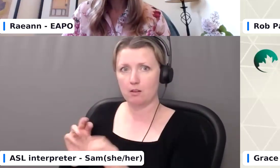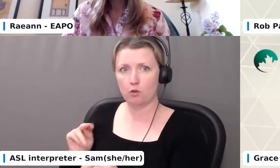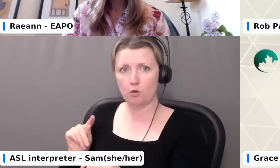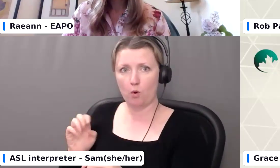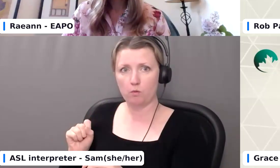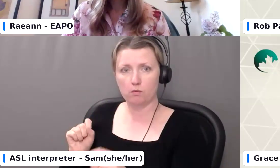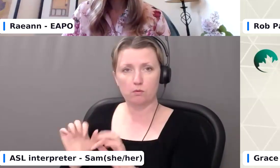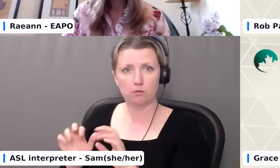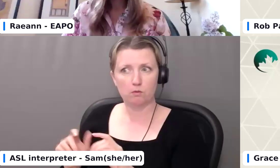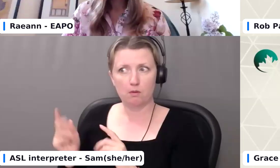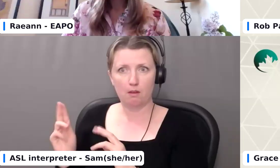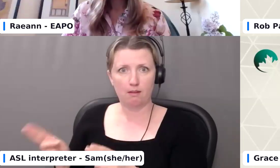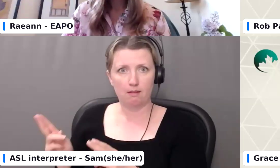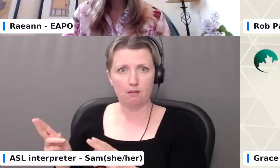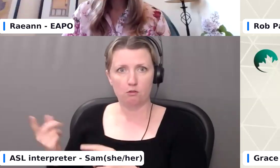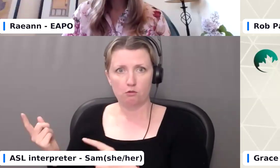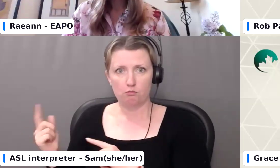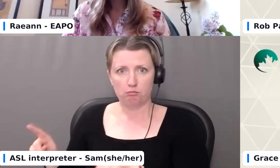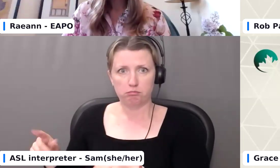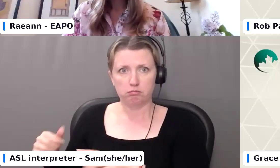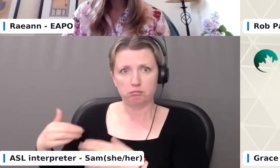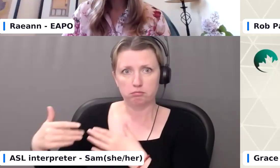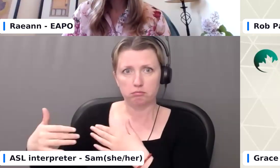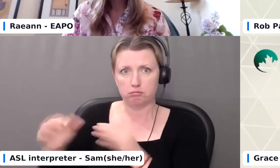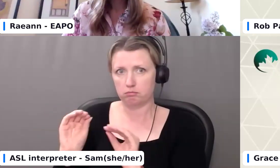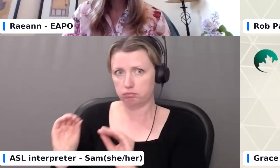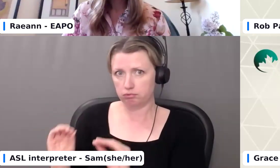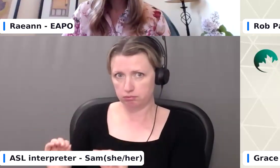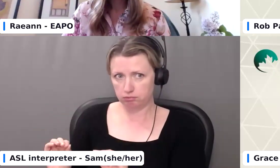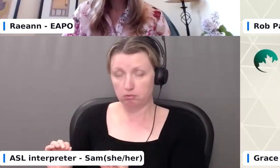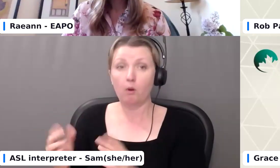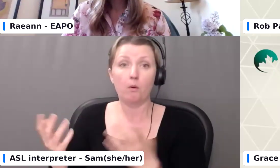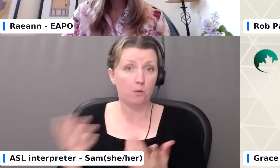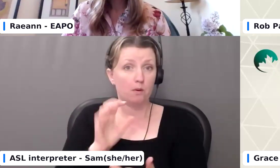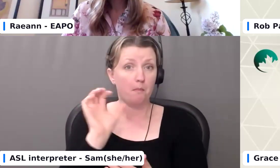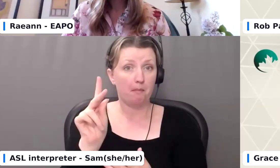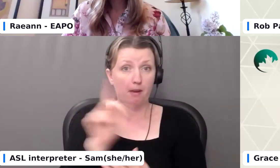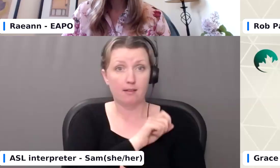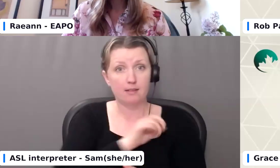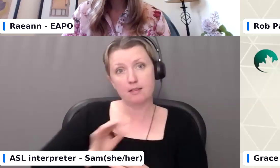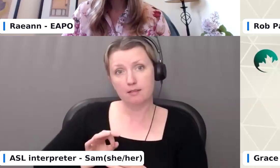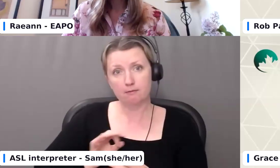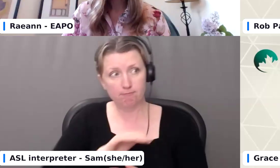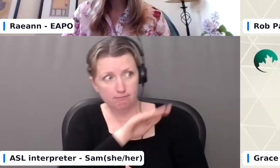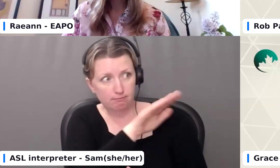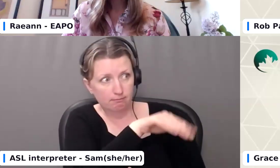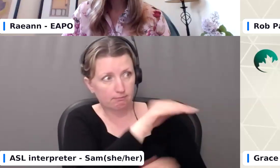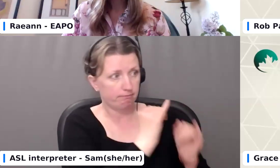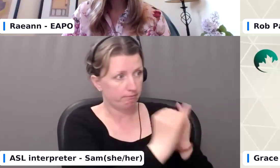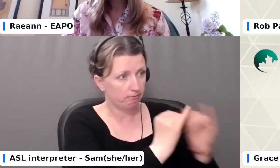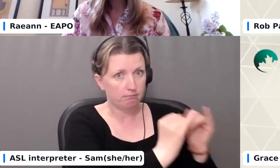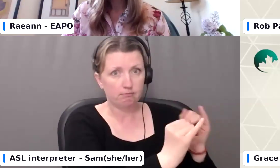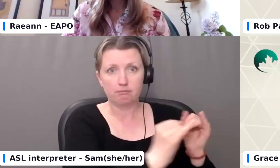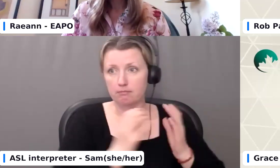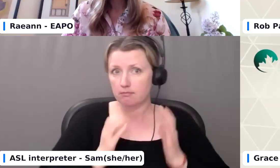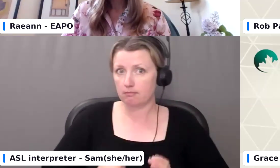So, and then sometimes we interview the bank employee and they'll give us information, and then we also interview the consumer, and then we say, hey, is this what they